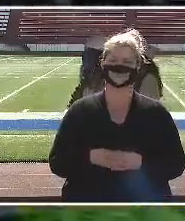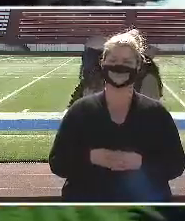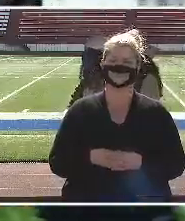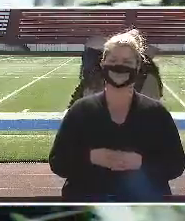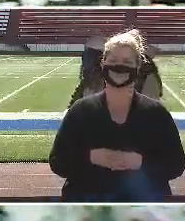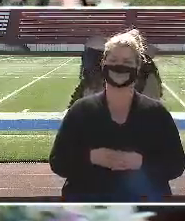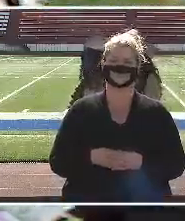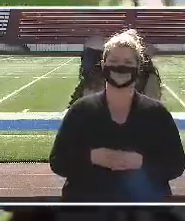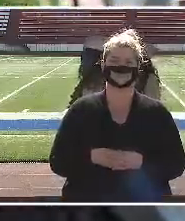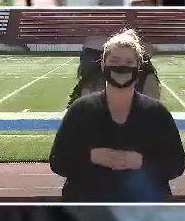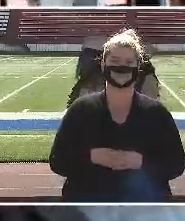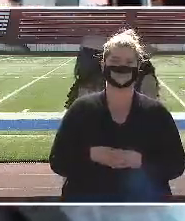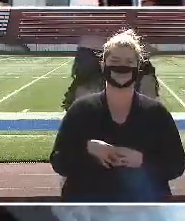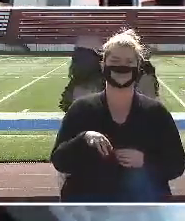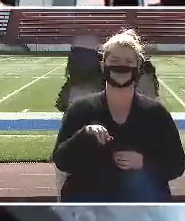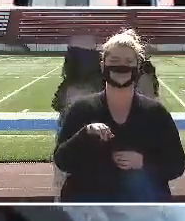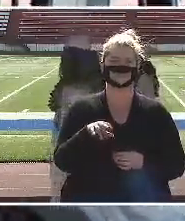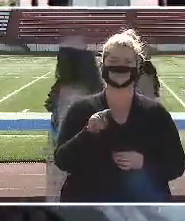Yorling Ruvalcaba.